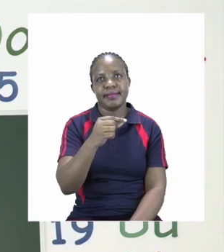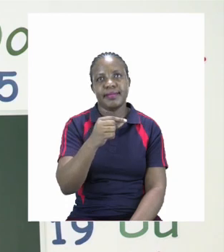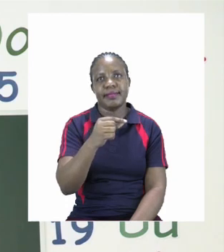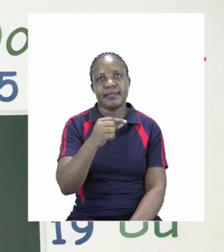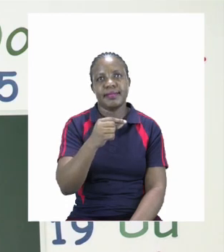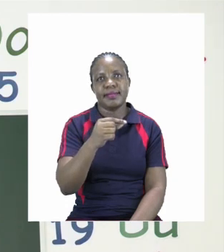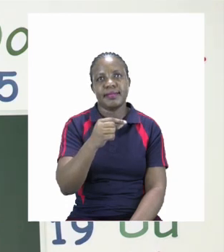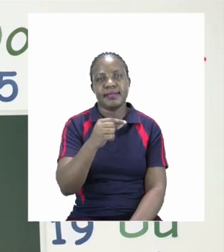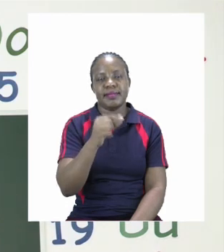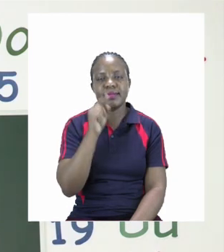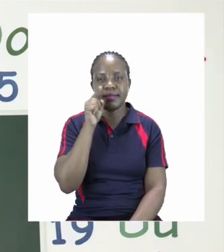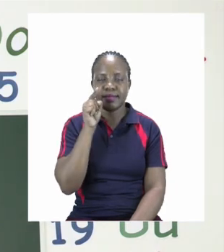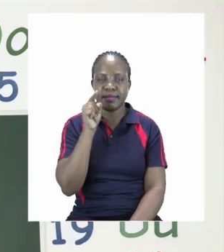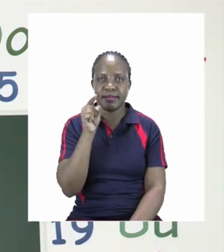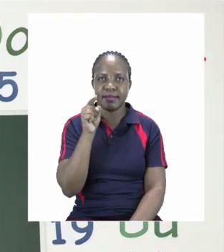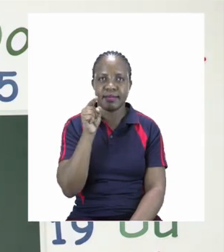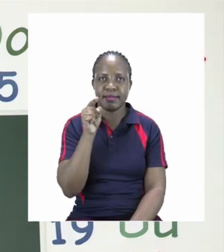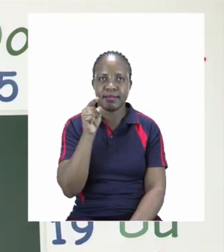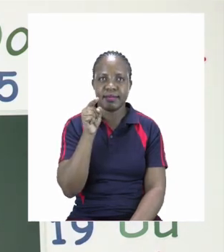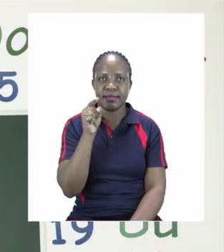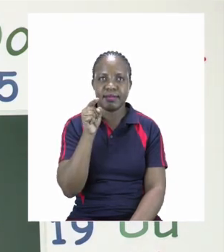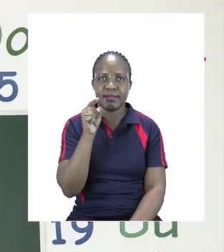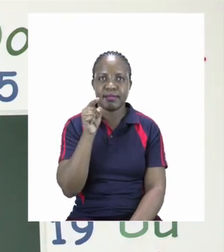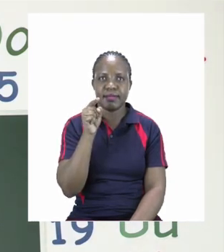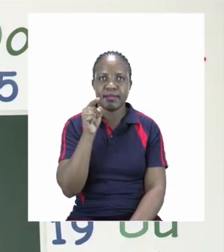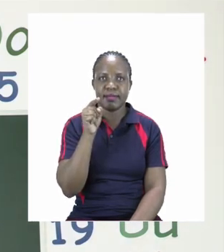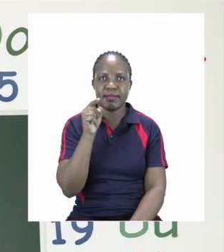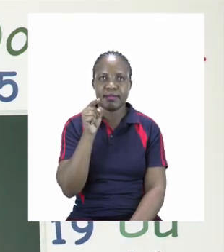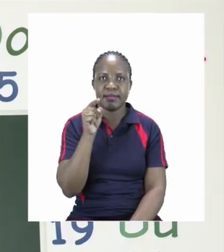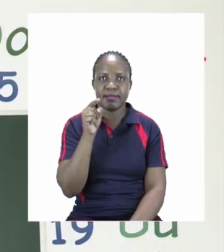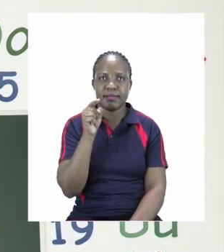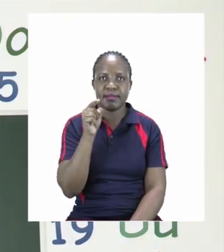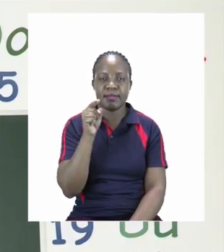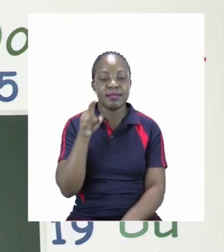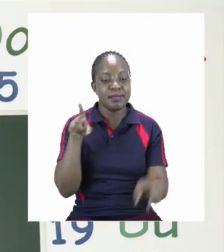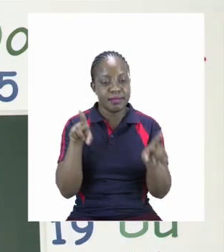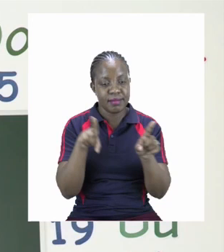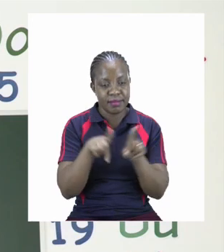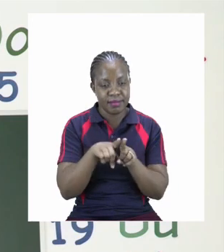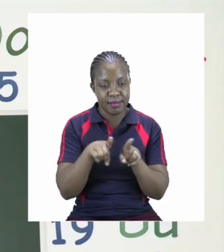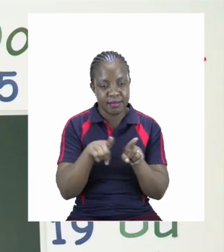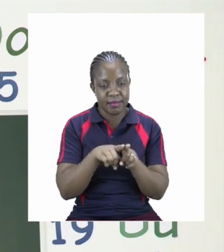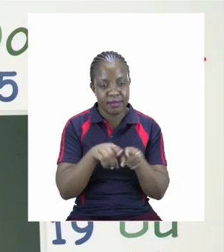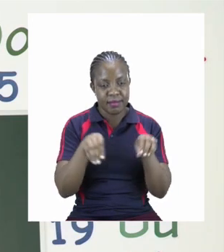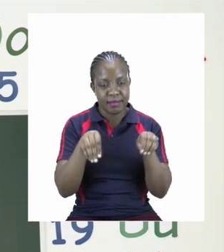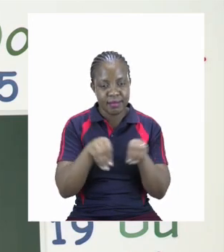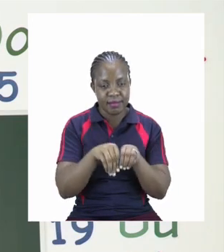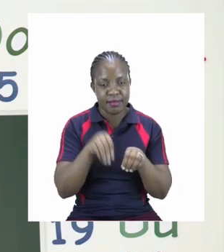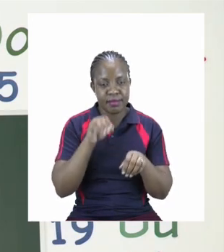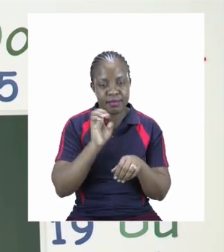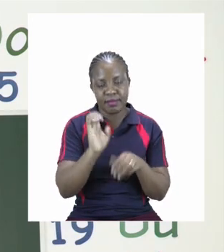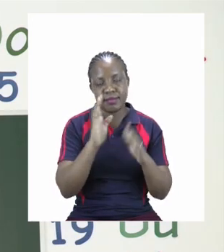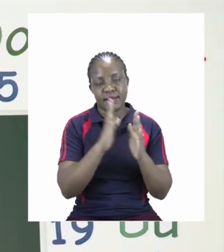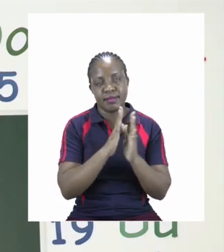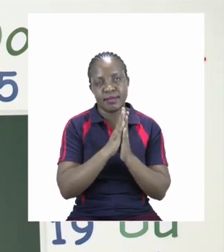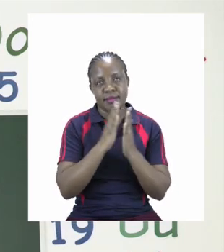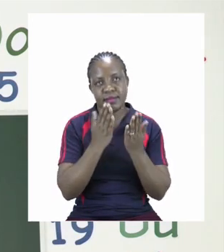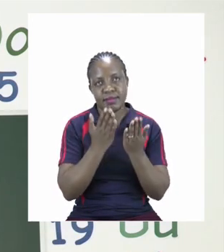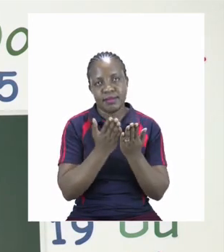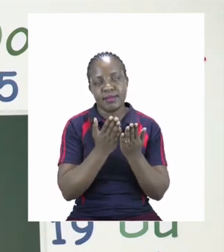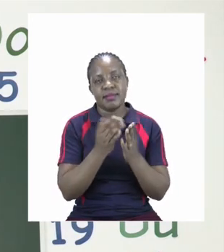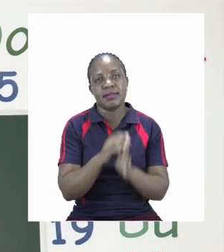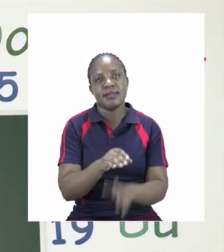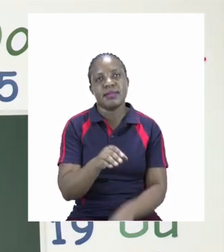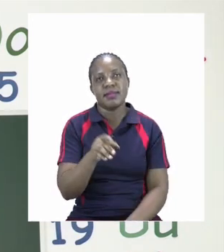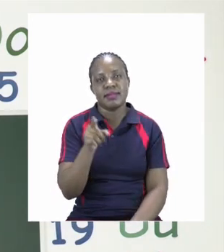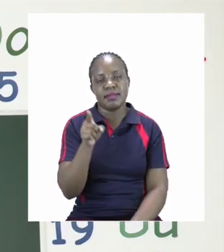start at the top of the head, right here. You in your booklet, me on the board. Let's go. We